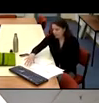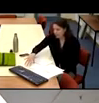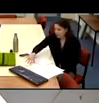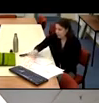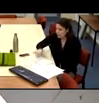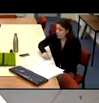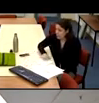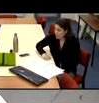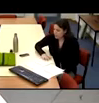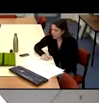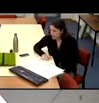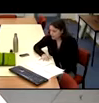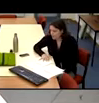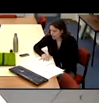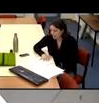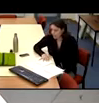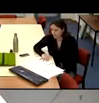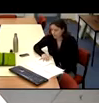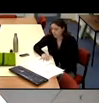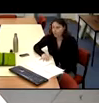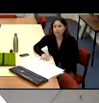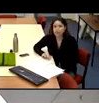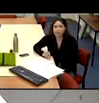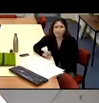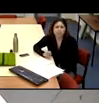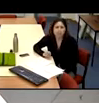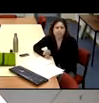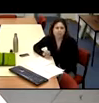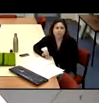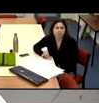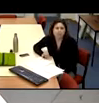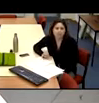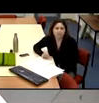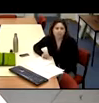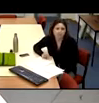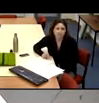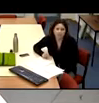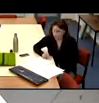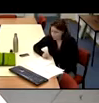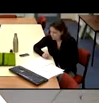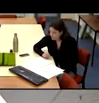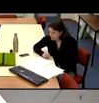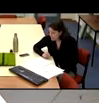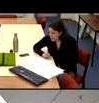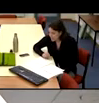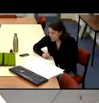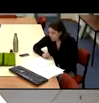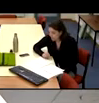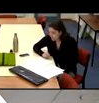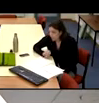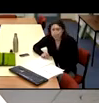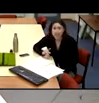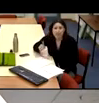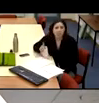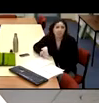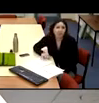articles, which included straight news pieces, editorials, and opinion pieces from the New Zealand Herald and Stuff websites.